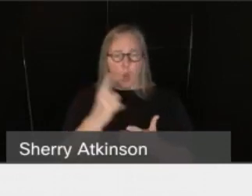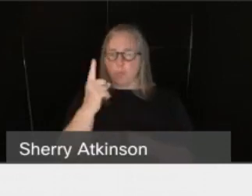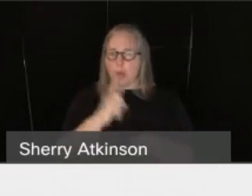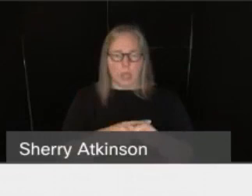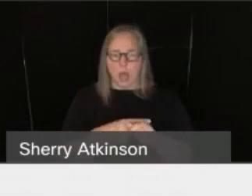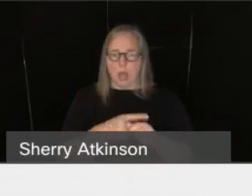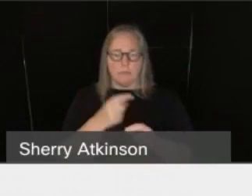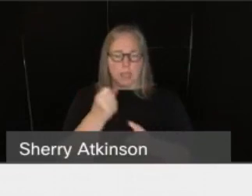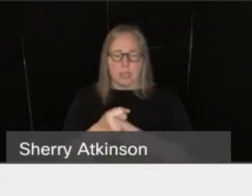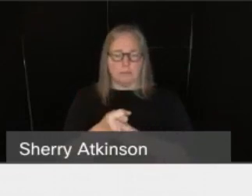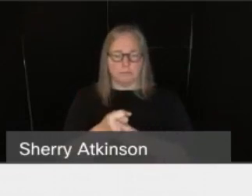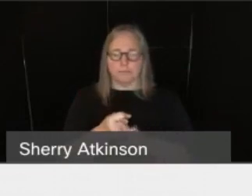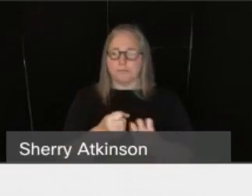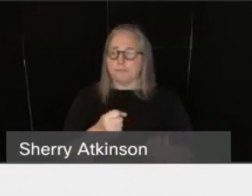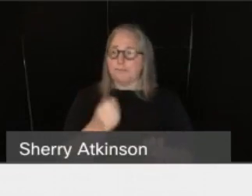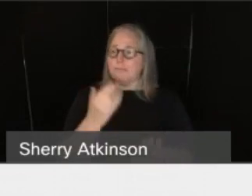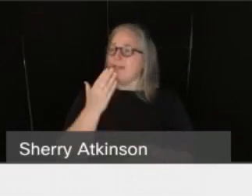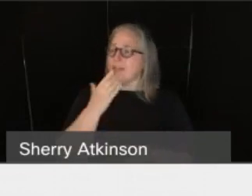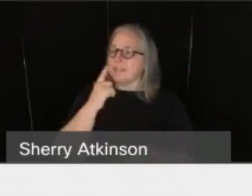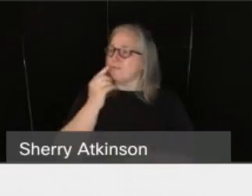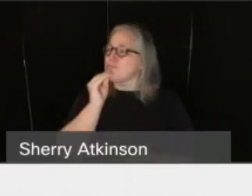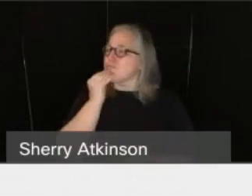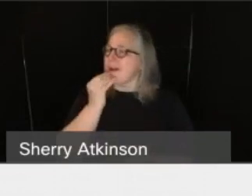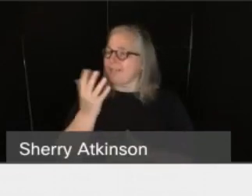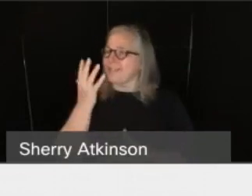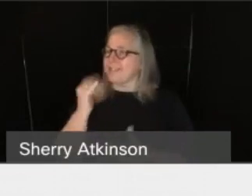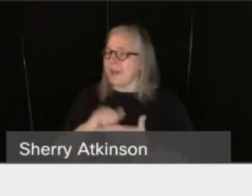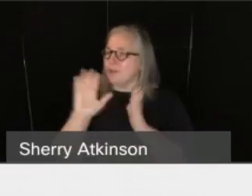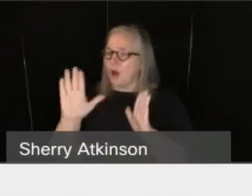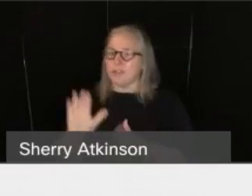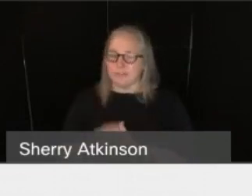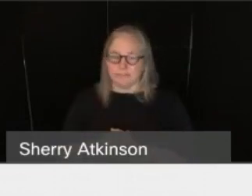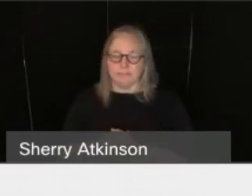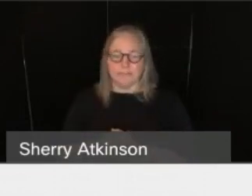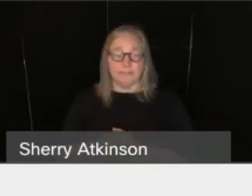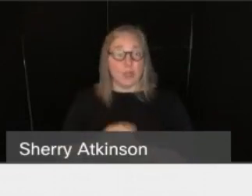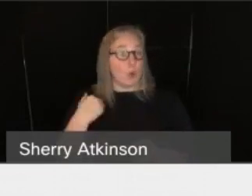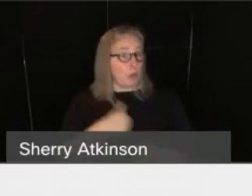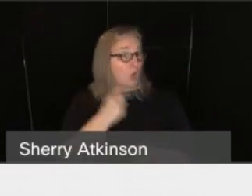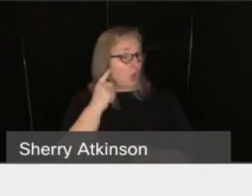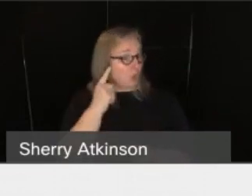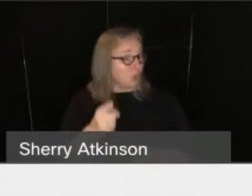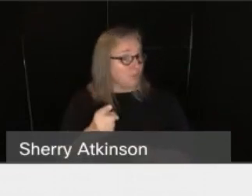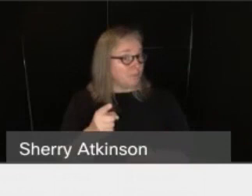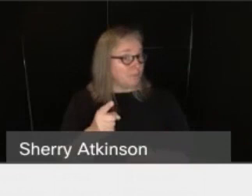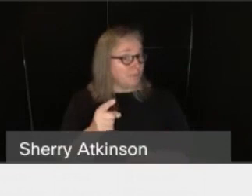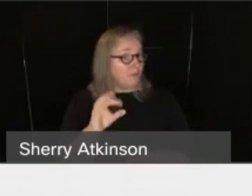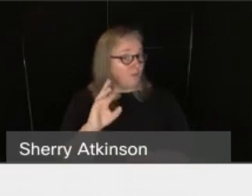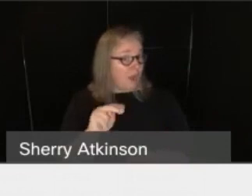in terms of... Hey, thanks for breakfast. It was awesome. Oh, we heard you. I think we heard you.